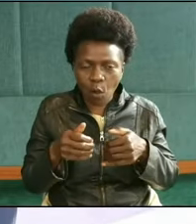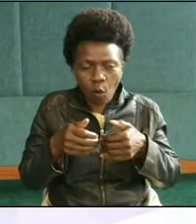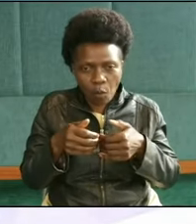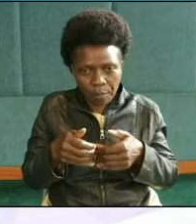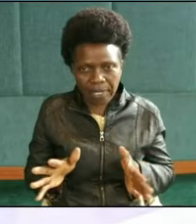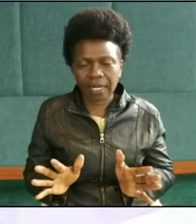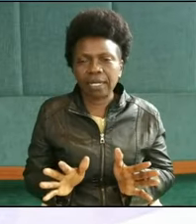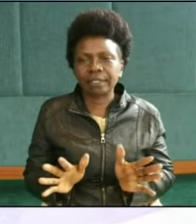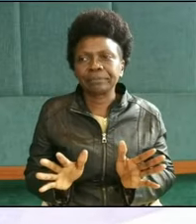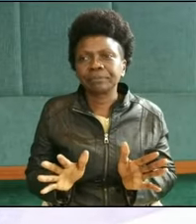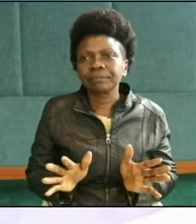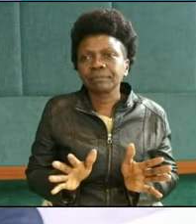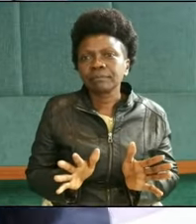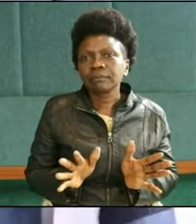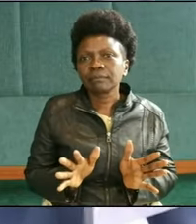open.